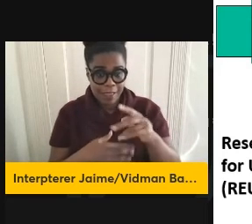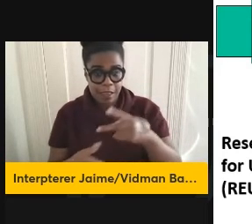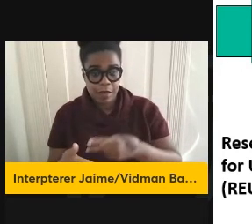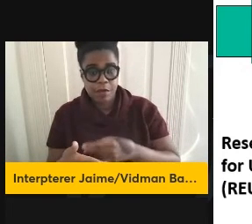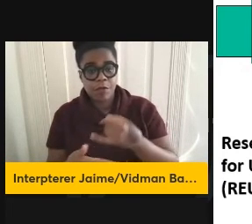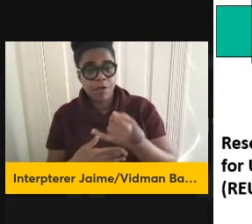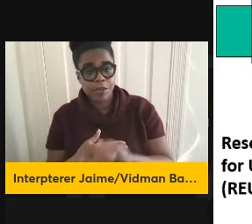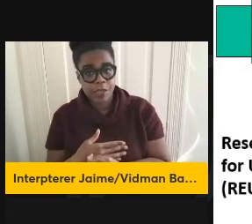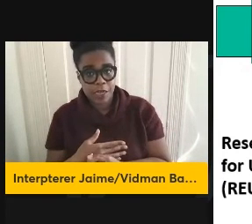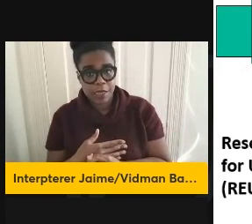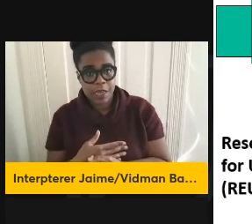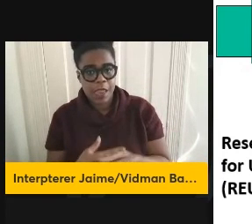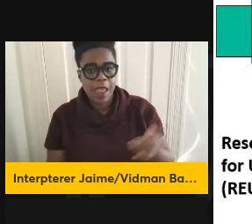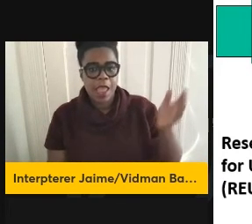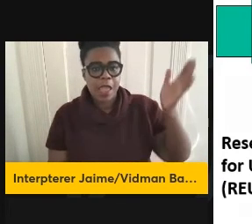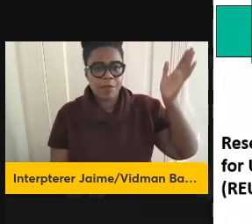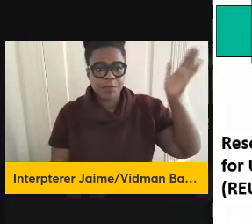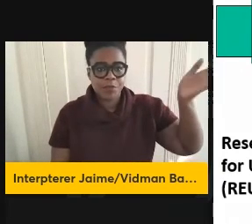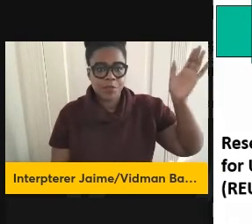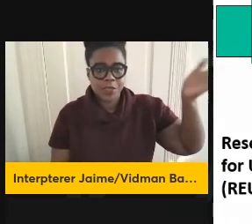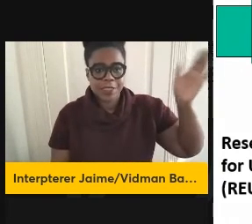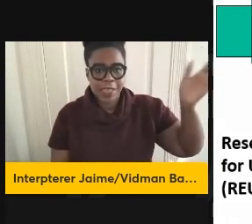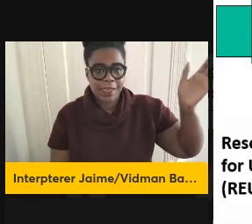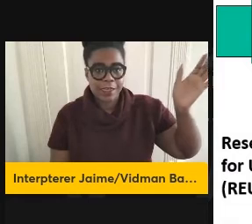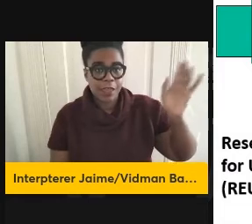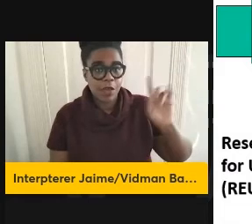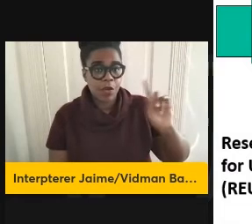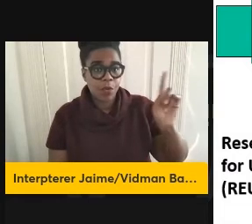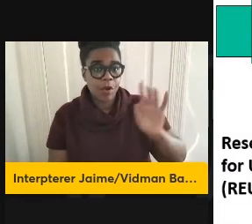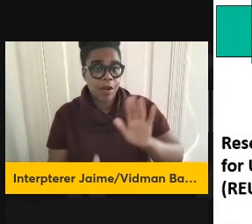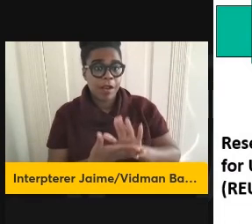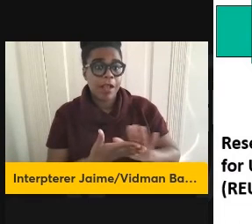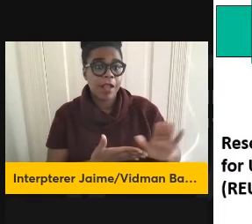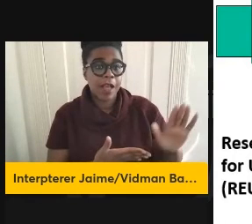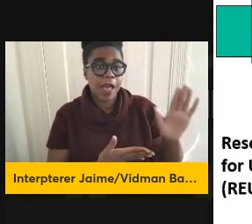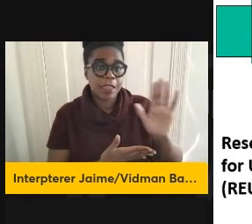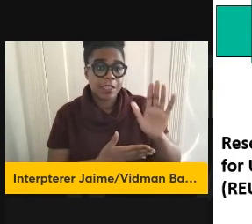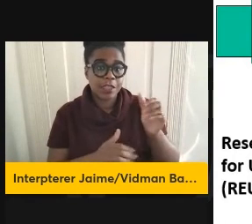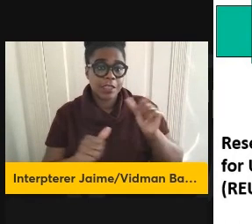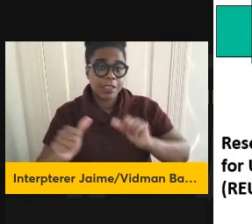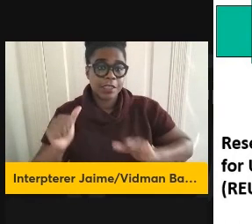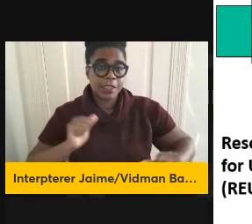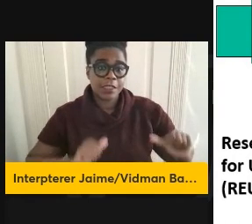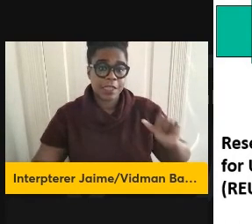and present it in a college fair, in a science fair.